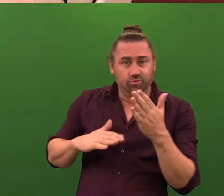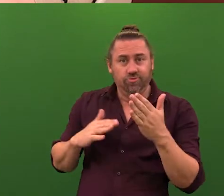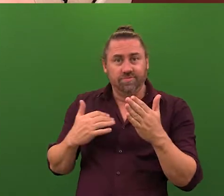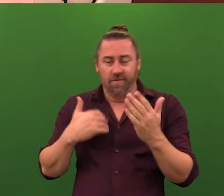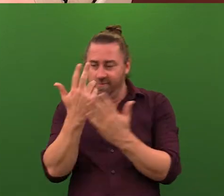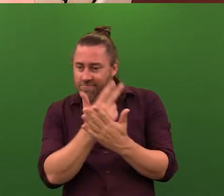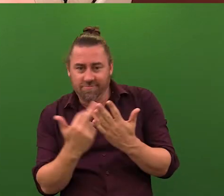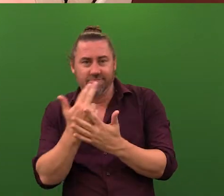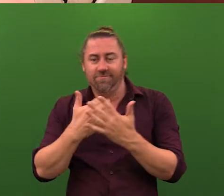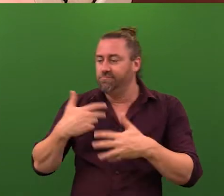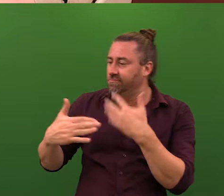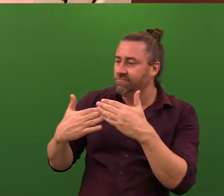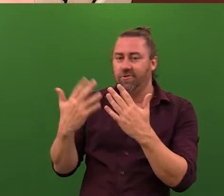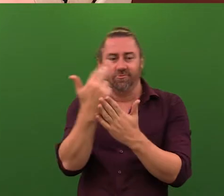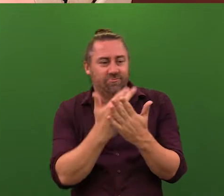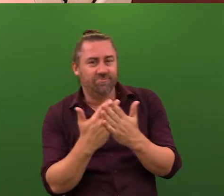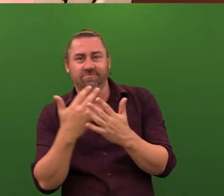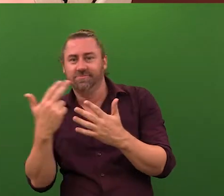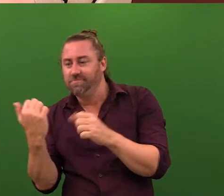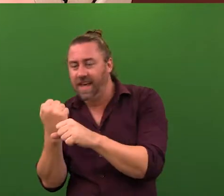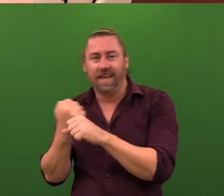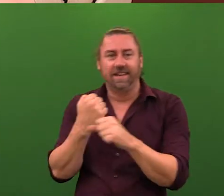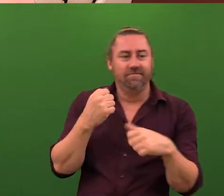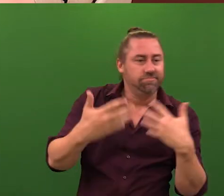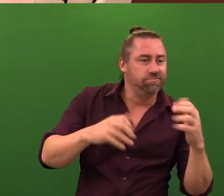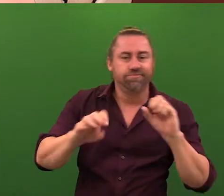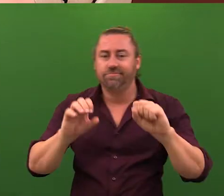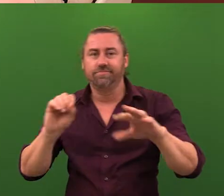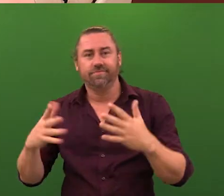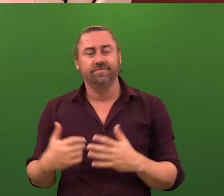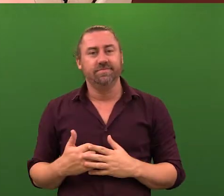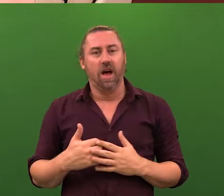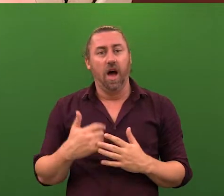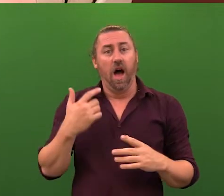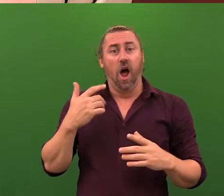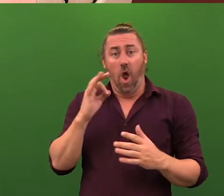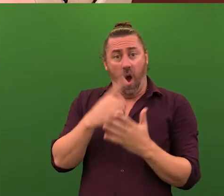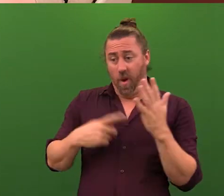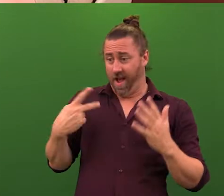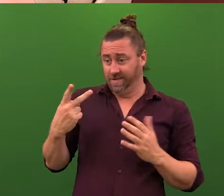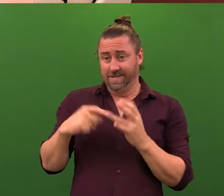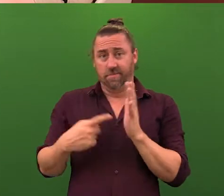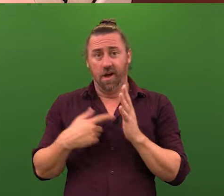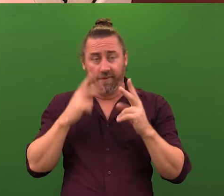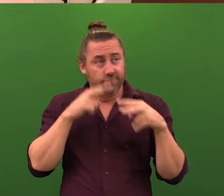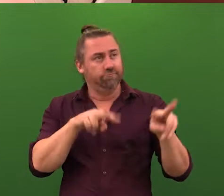and also the experiences that I've lived through, and also, the people that I look up to as well.